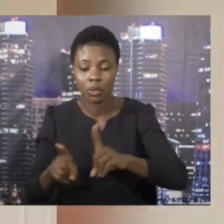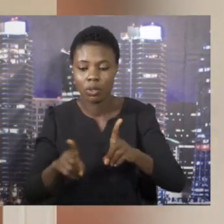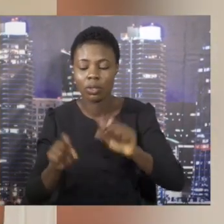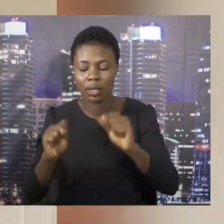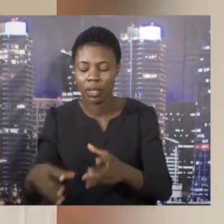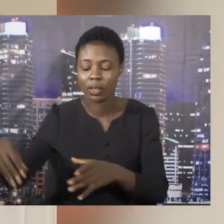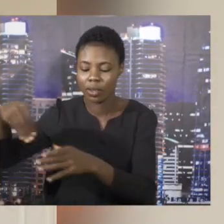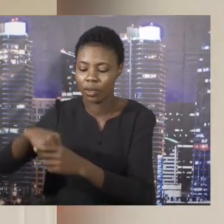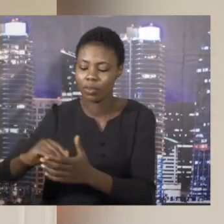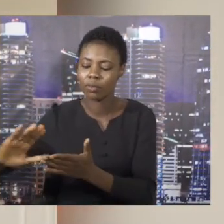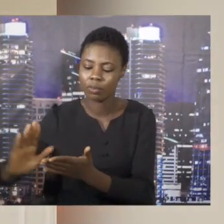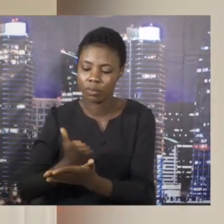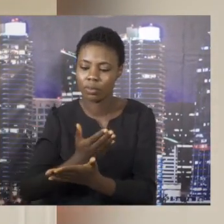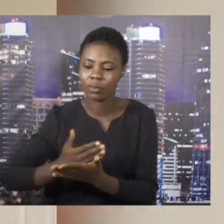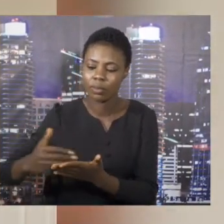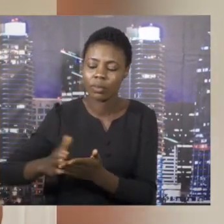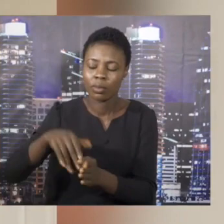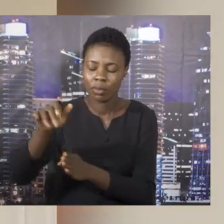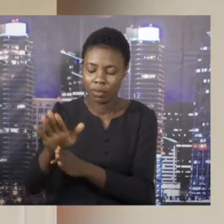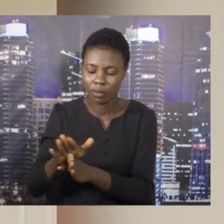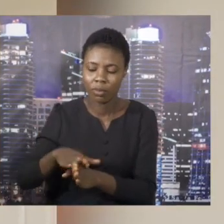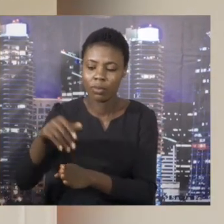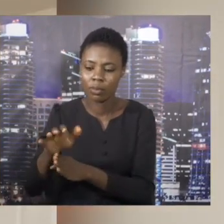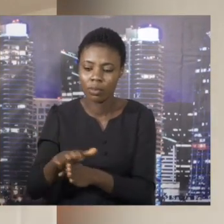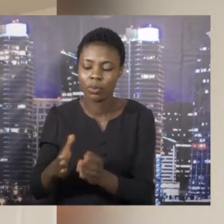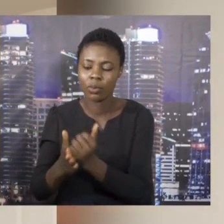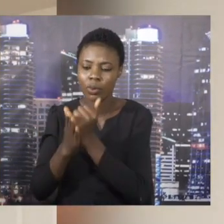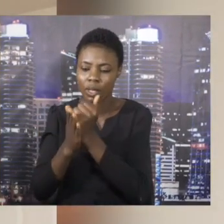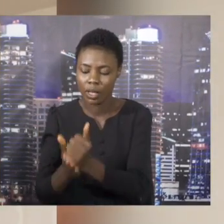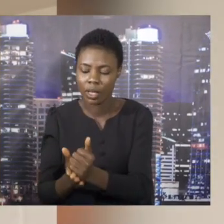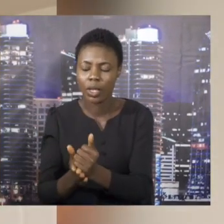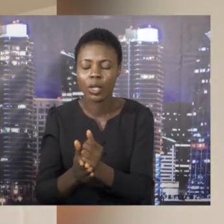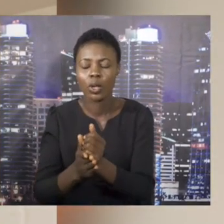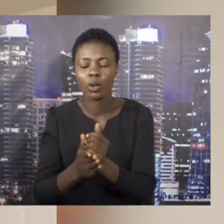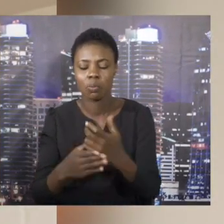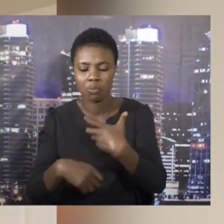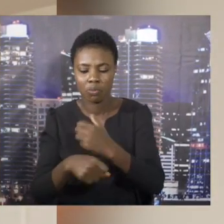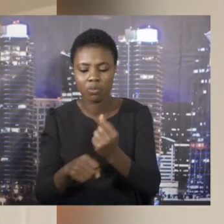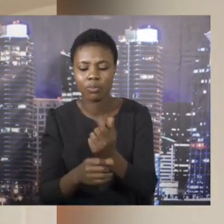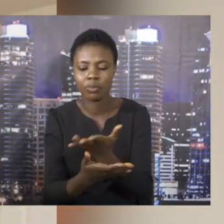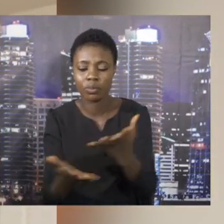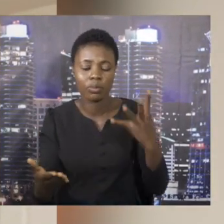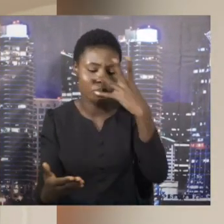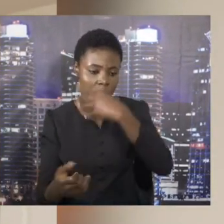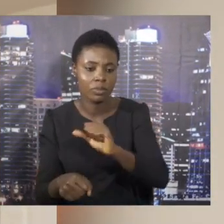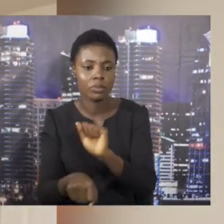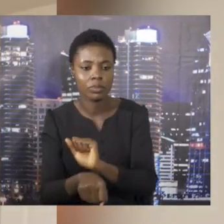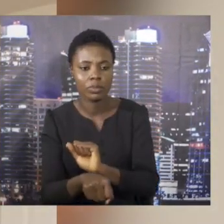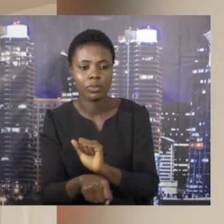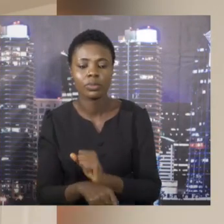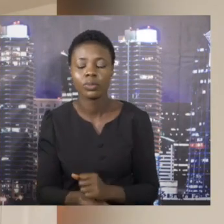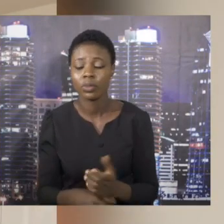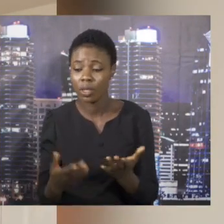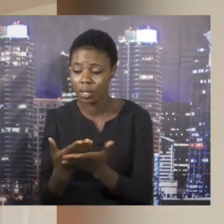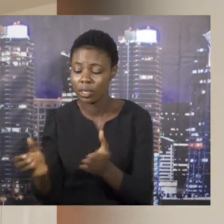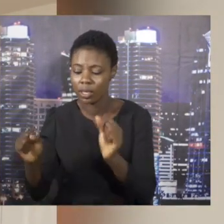can really help the process of creating these beautiful works. This learning experience provide opportunity for